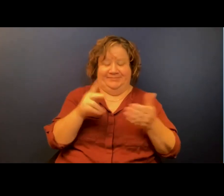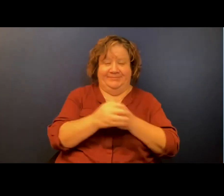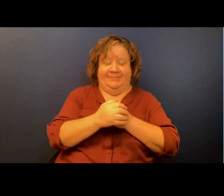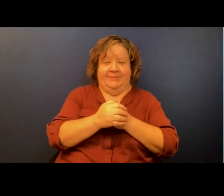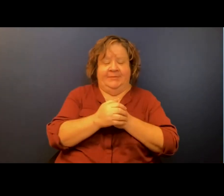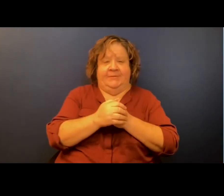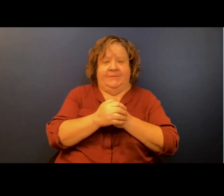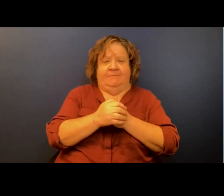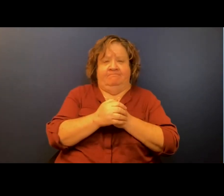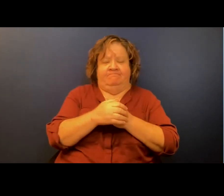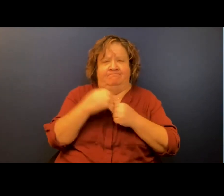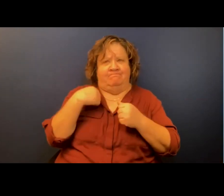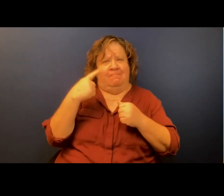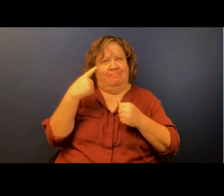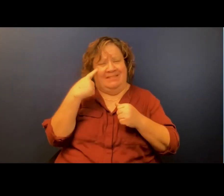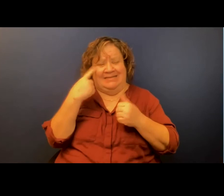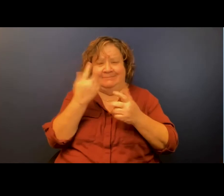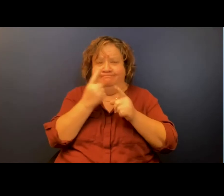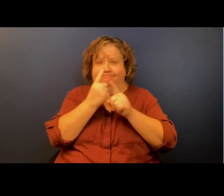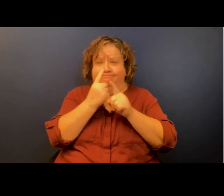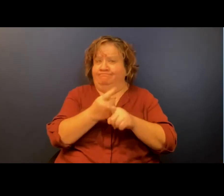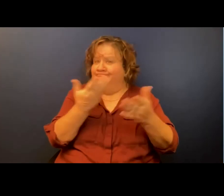communities having